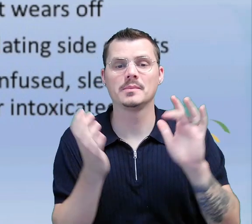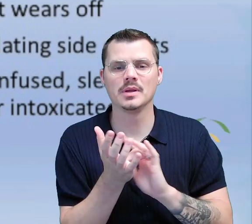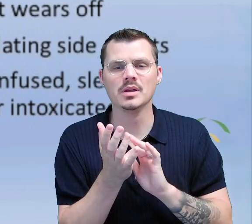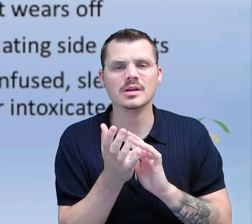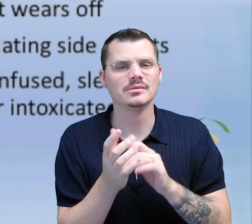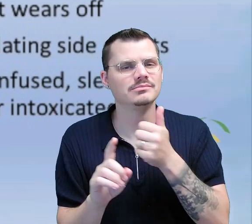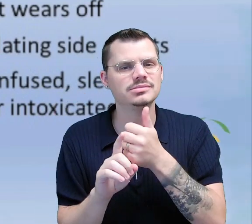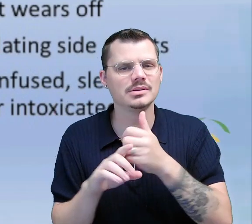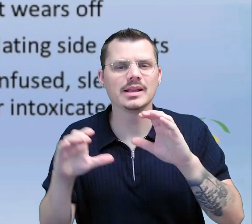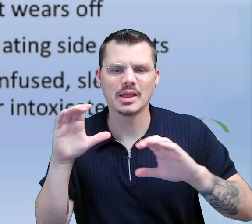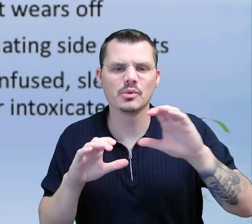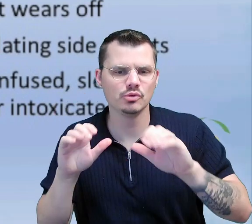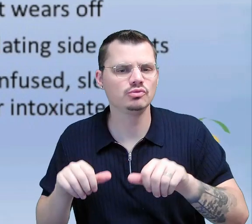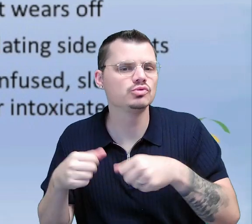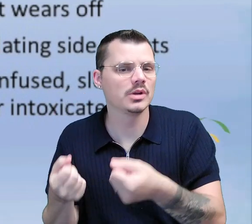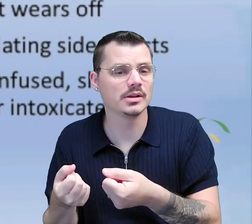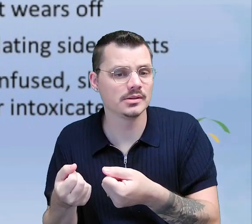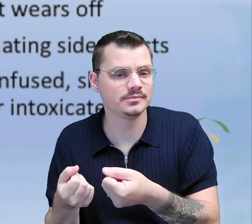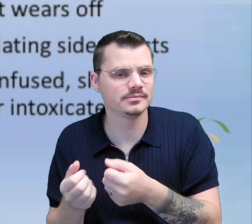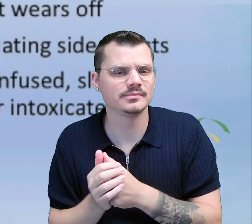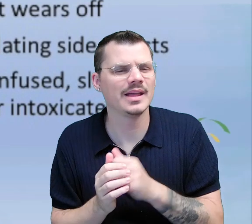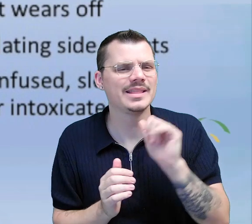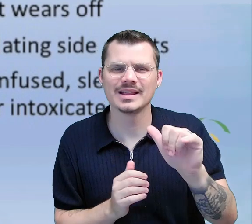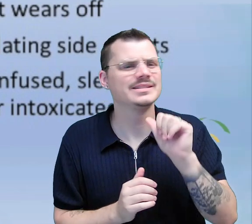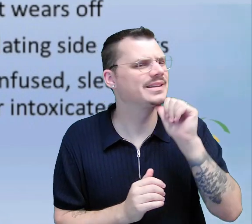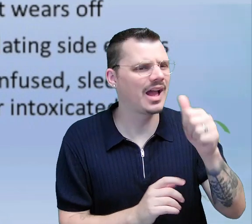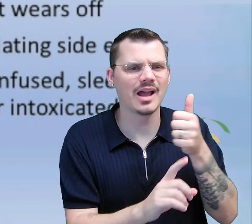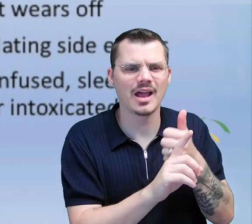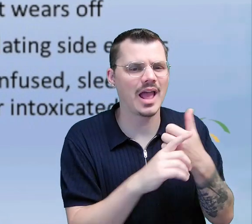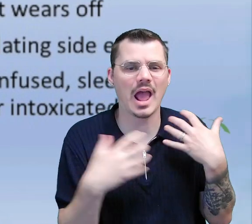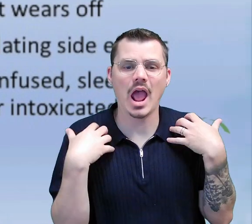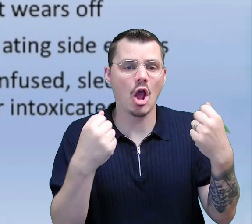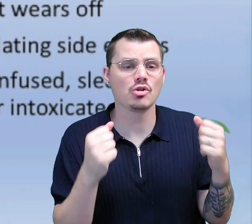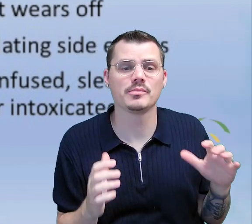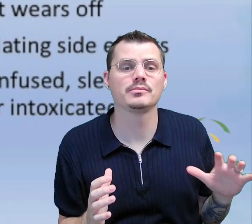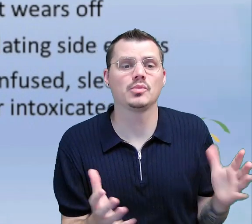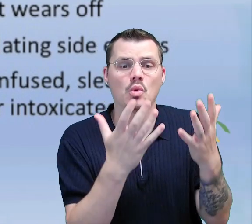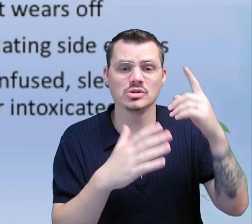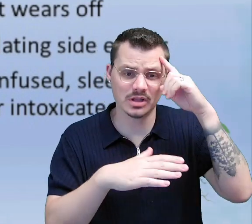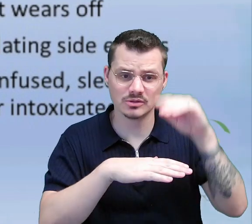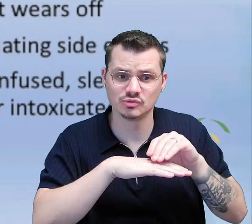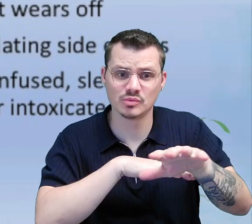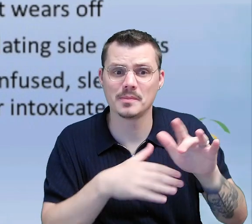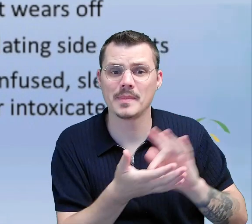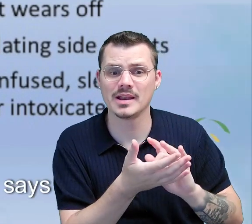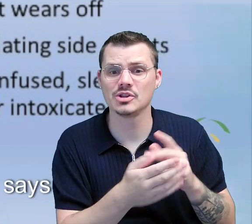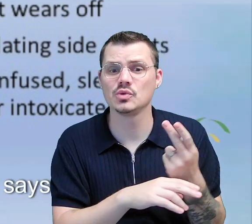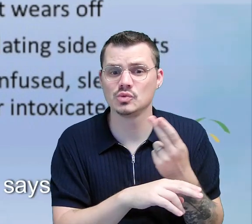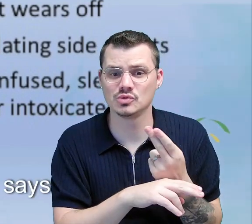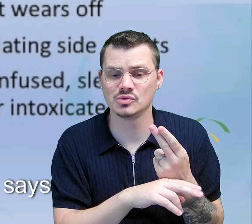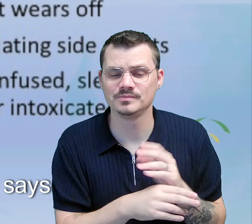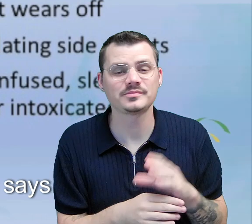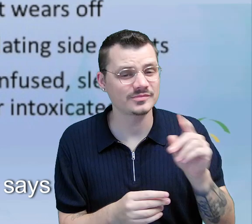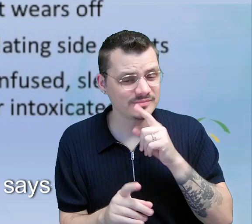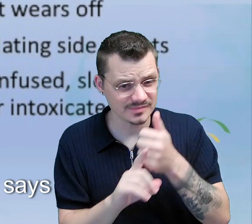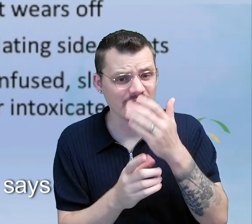That is a chemical restraint. That's not health promoting psychotropic medication use. And there is